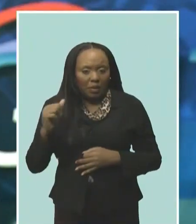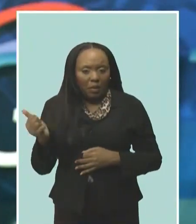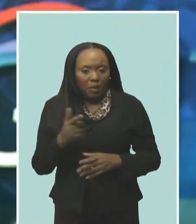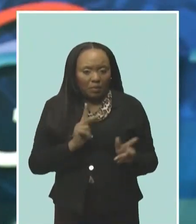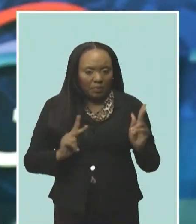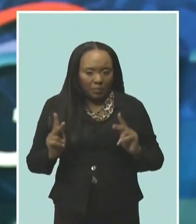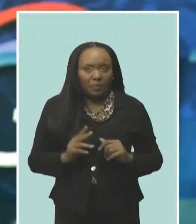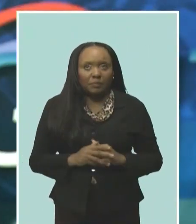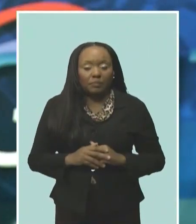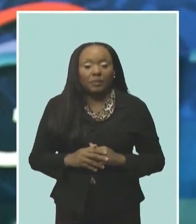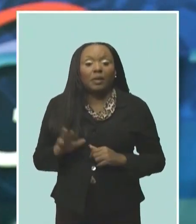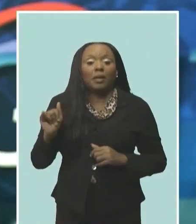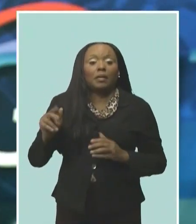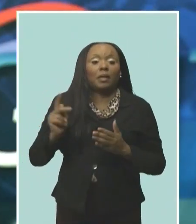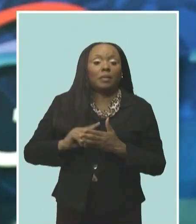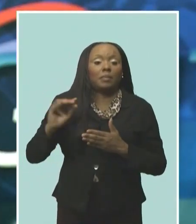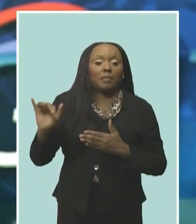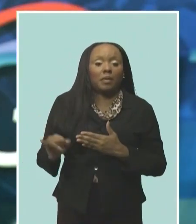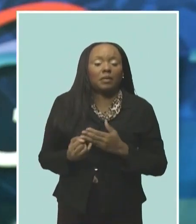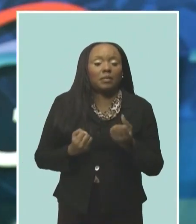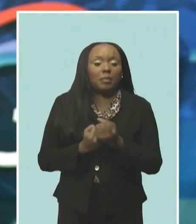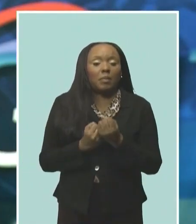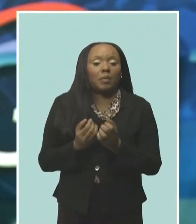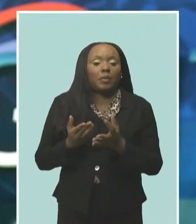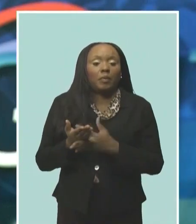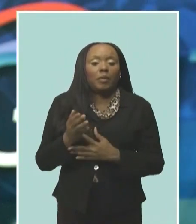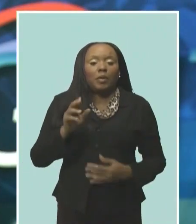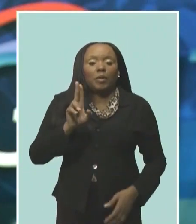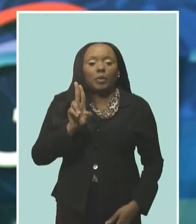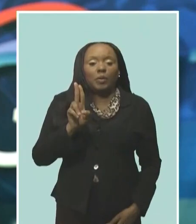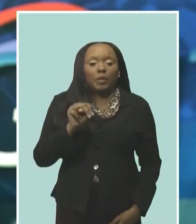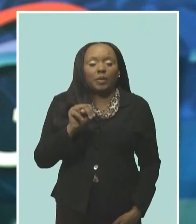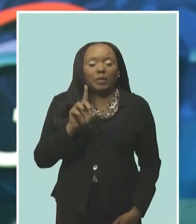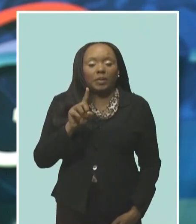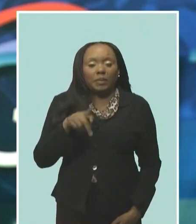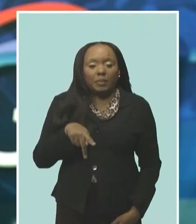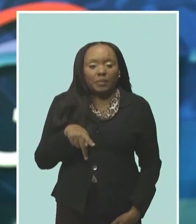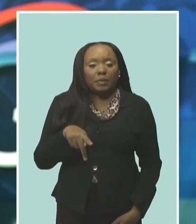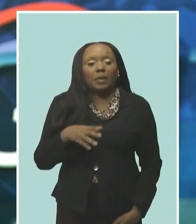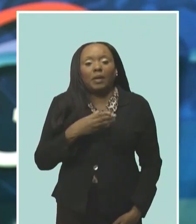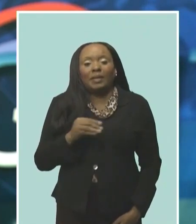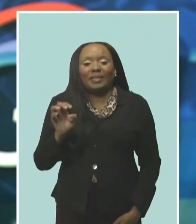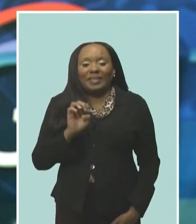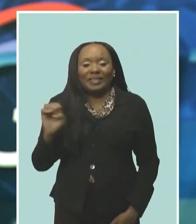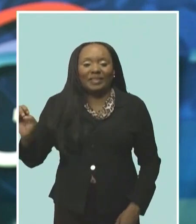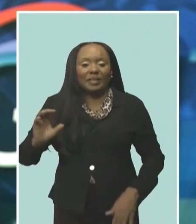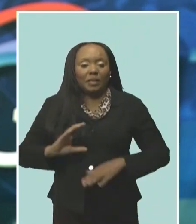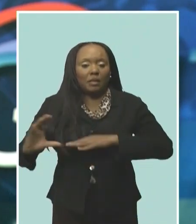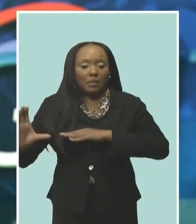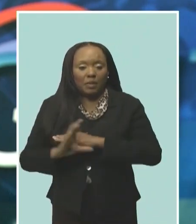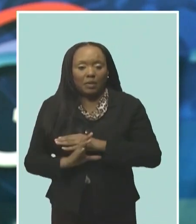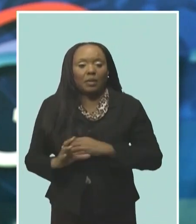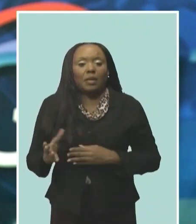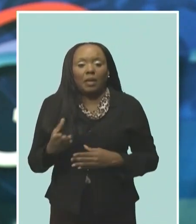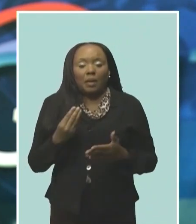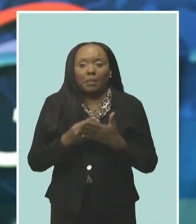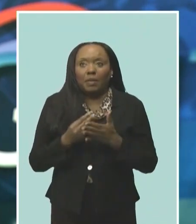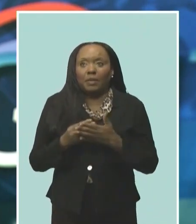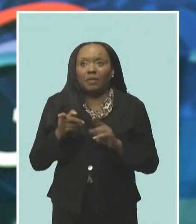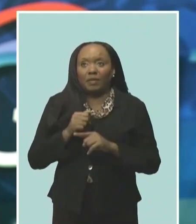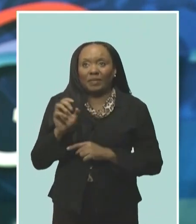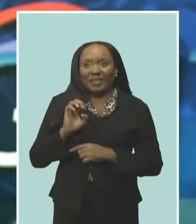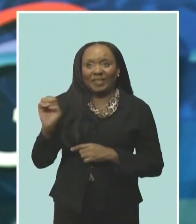PACE project is being implemented by UNDP Barbados and the Eastern Caribbean with funding from the delegation of the European